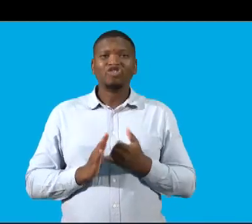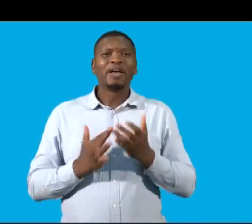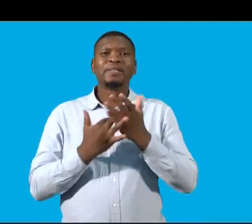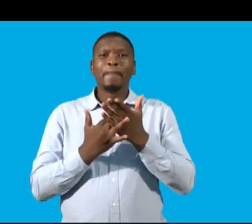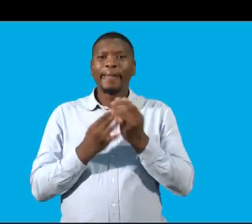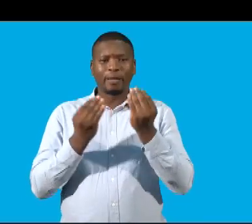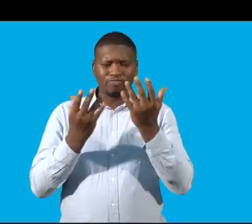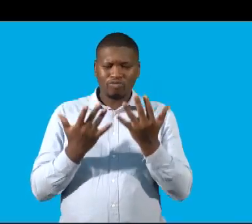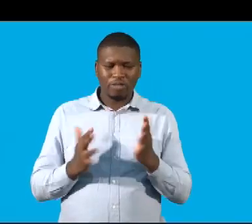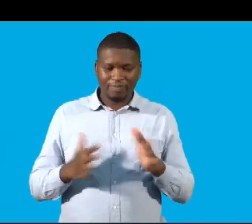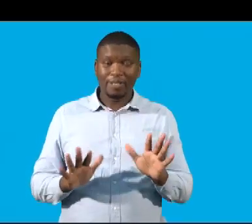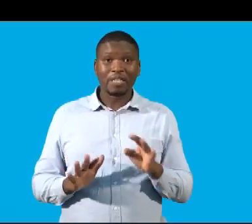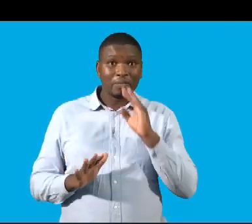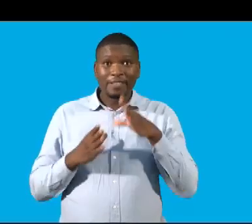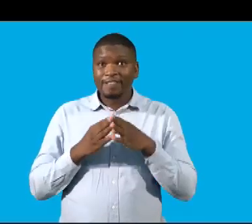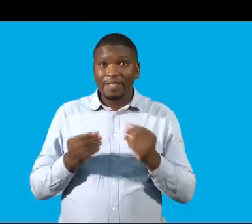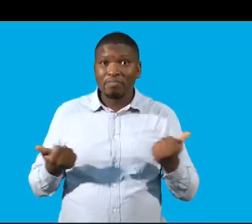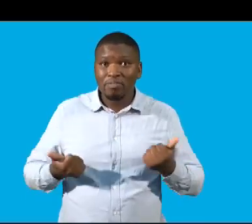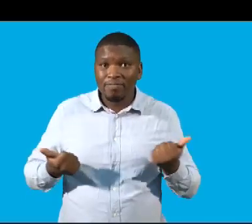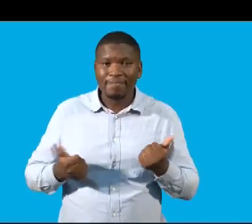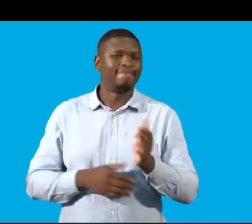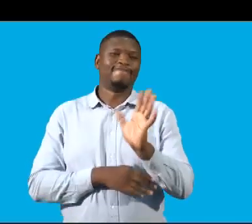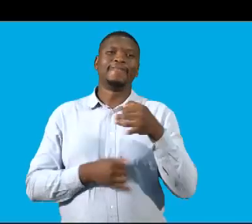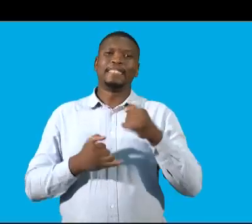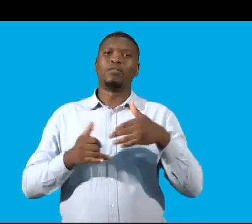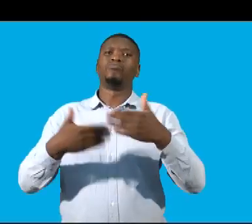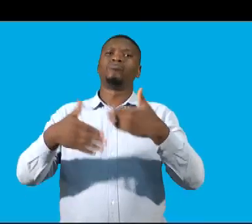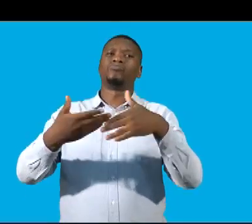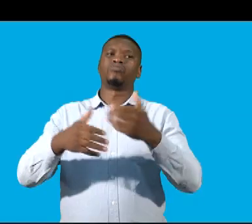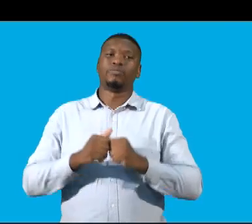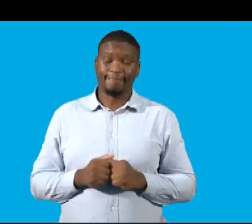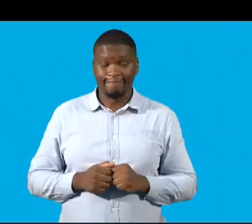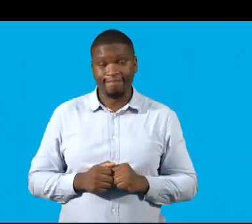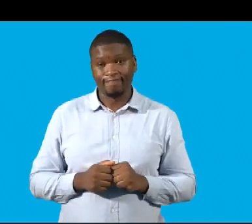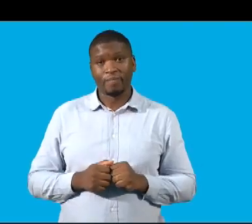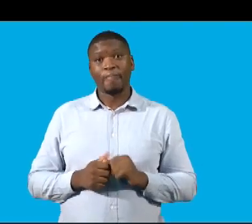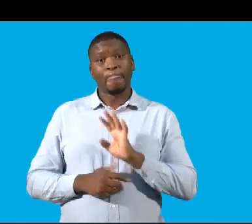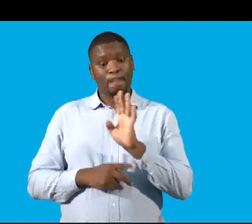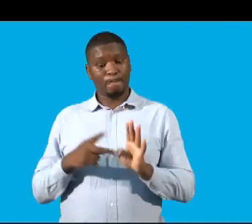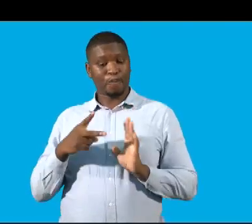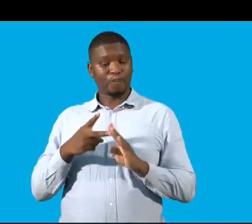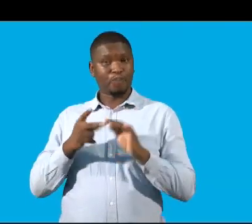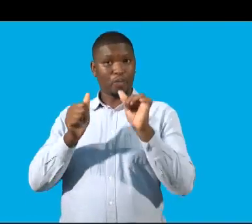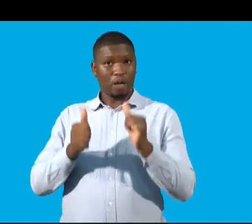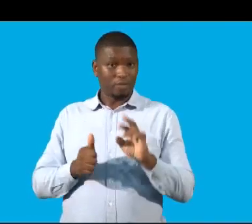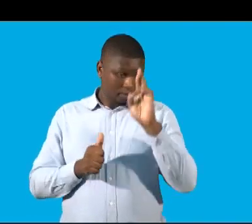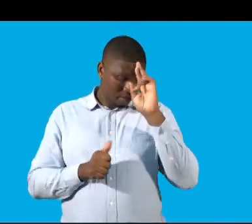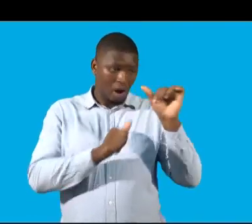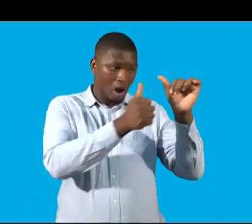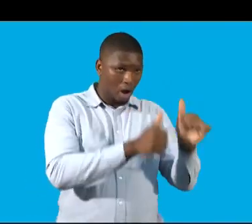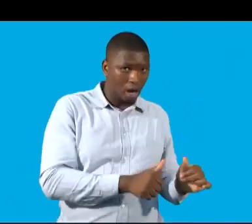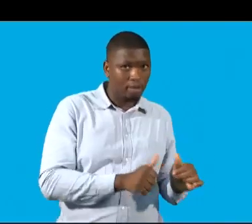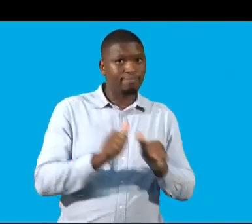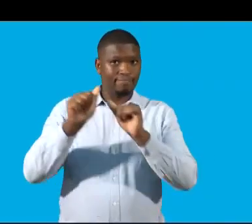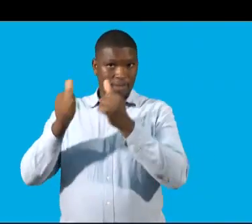we know that this is just the middle of our calculation. We are not finished yet. So we That is the first account. What about the second